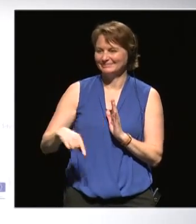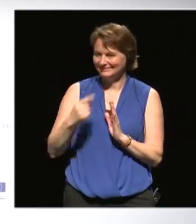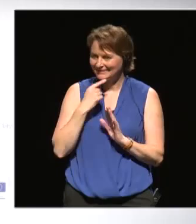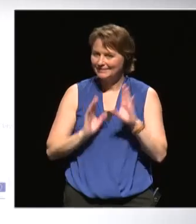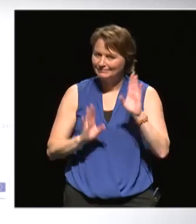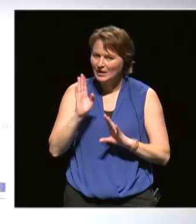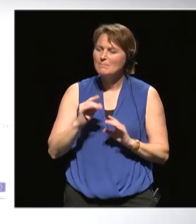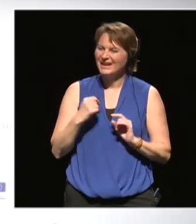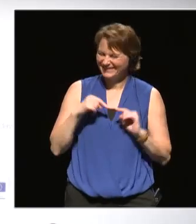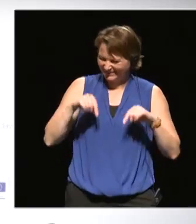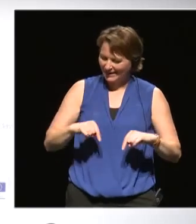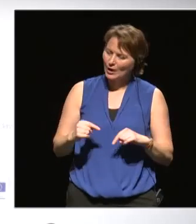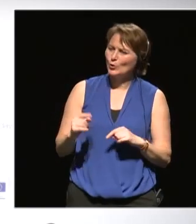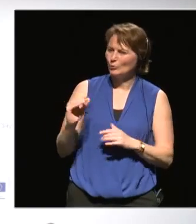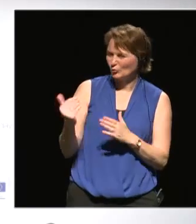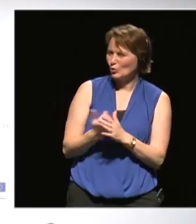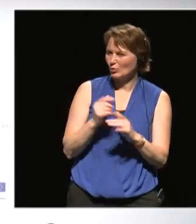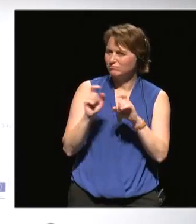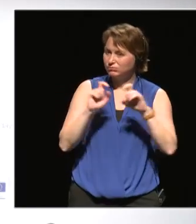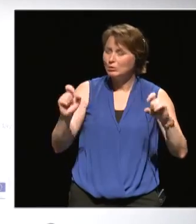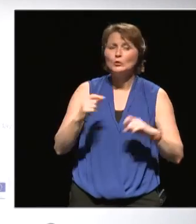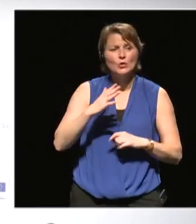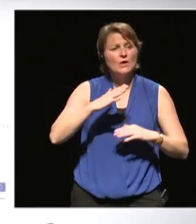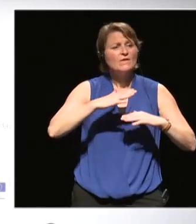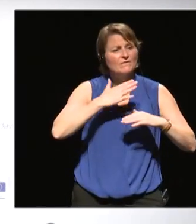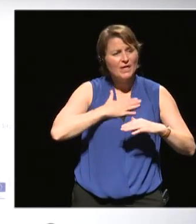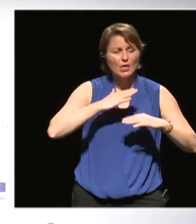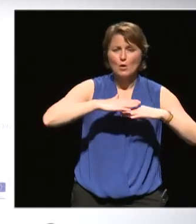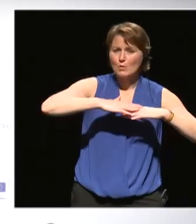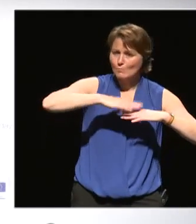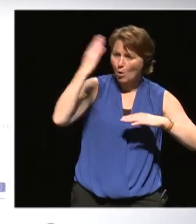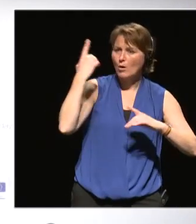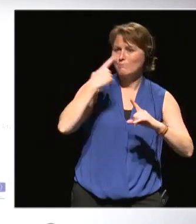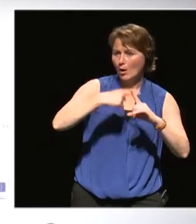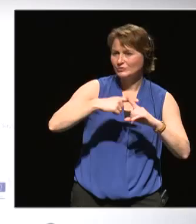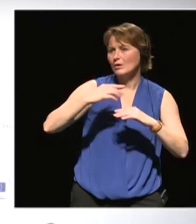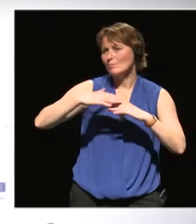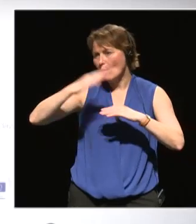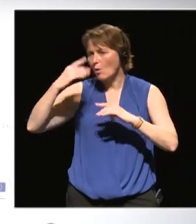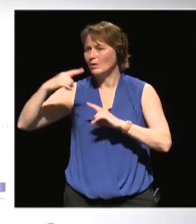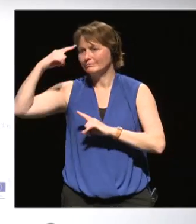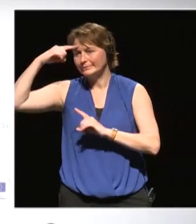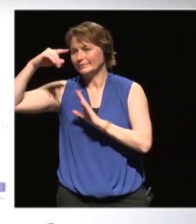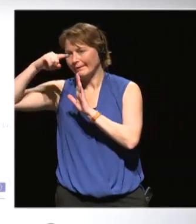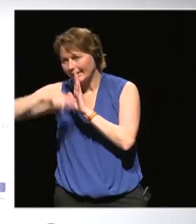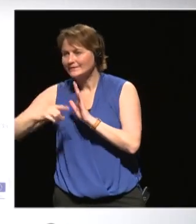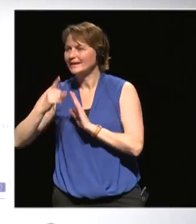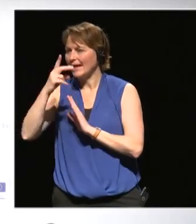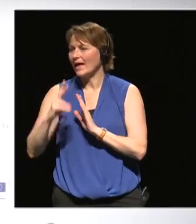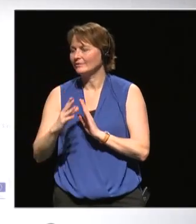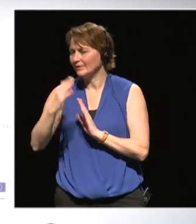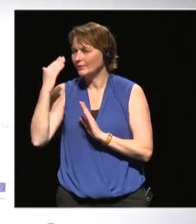having contributed yourselves, are you more optimistic or less optimistic than you were an hour and a half ago? Hands up if you're more optimistic.